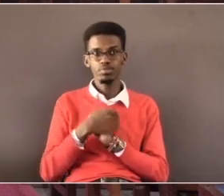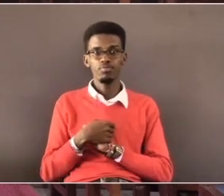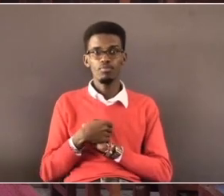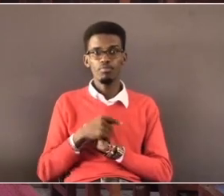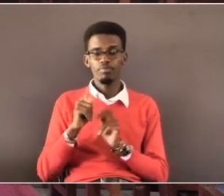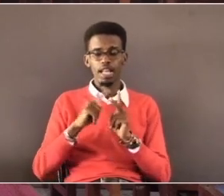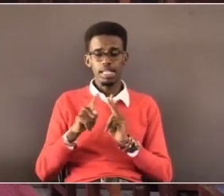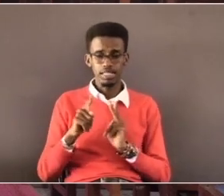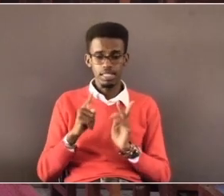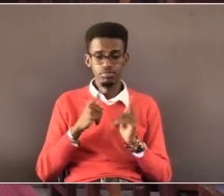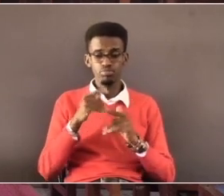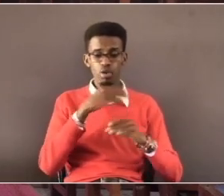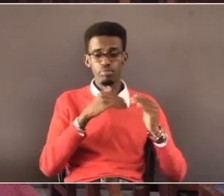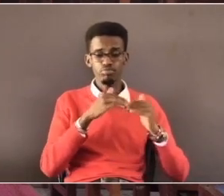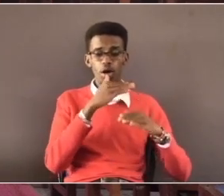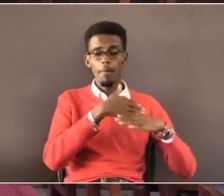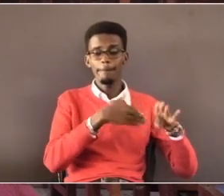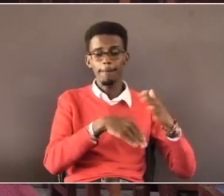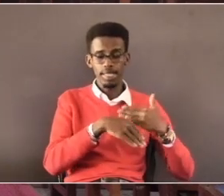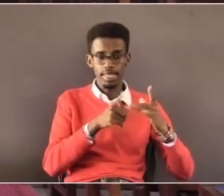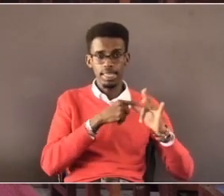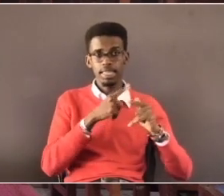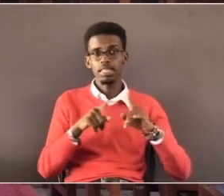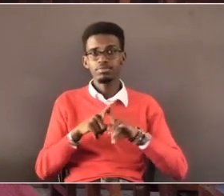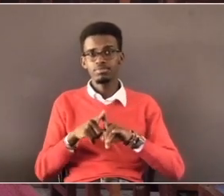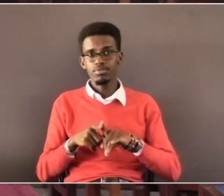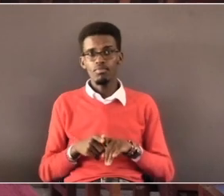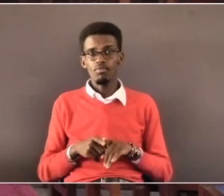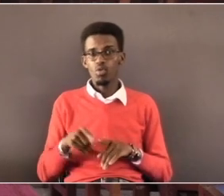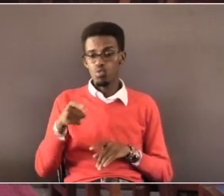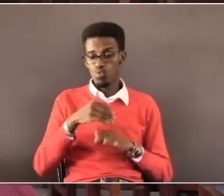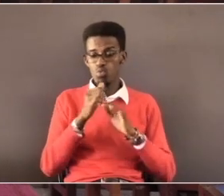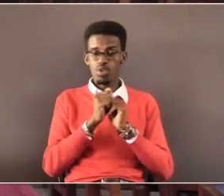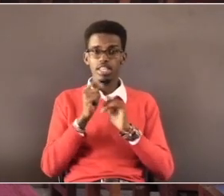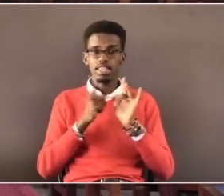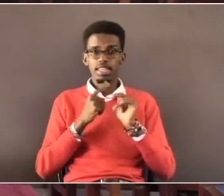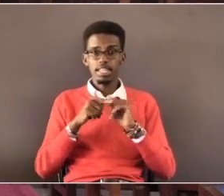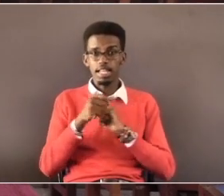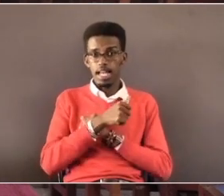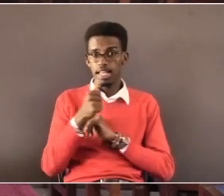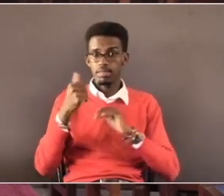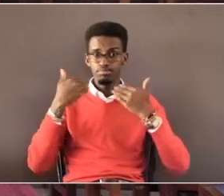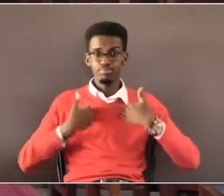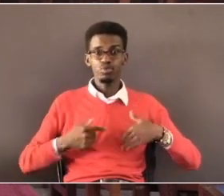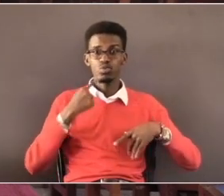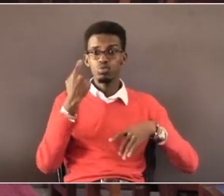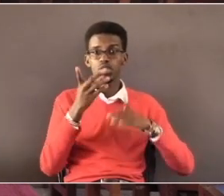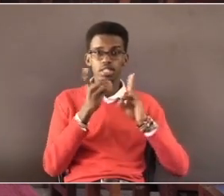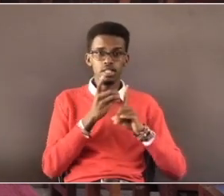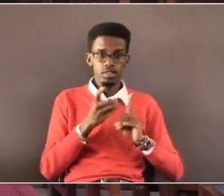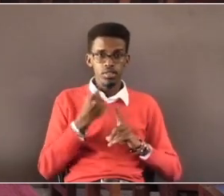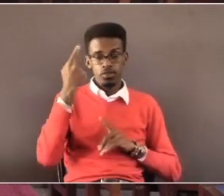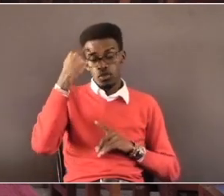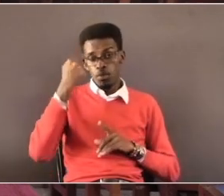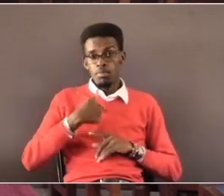Anzia, when it comes to boundaries and investments, financial investments with a significant other, with the person you're dating, for me,